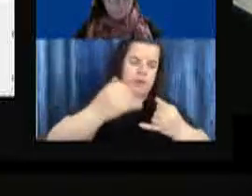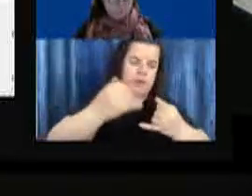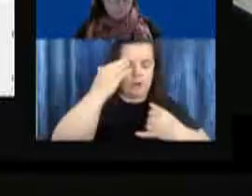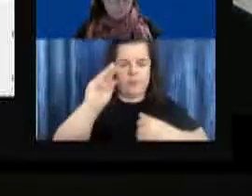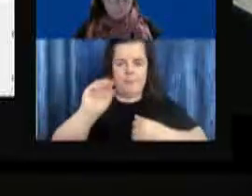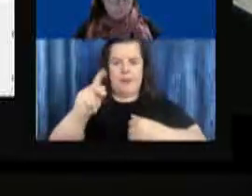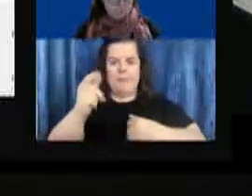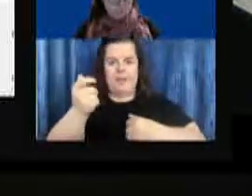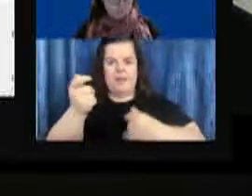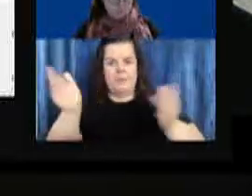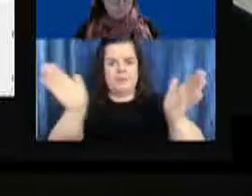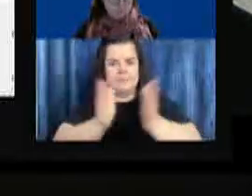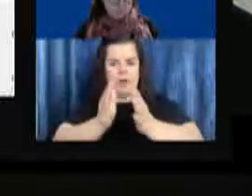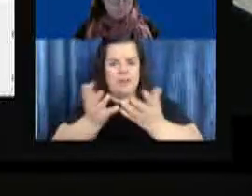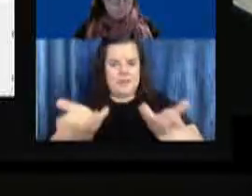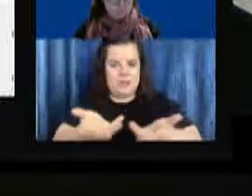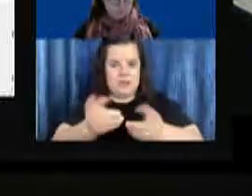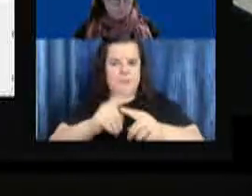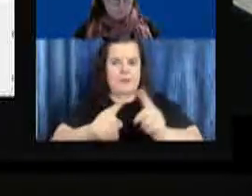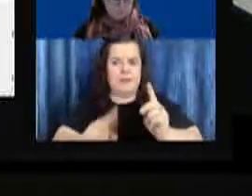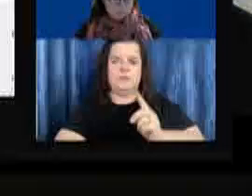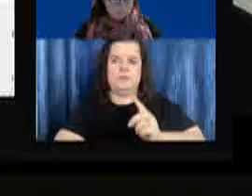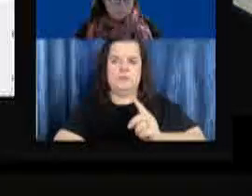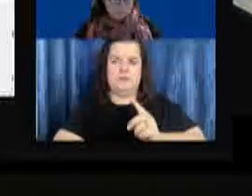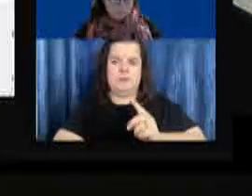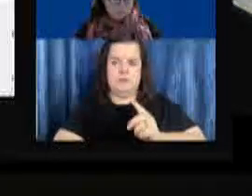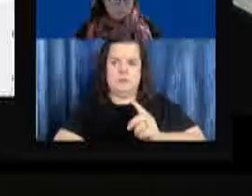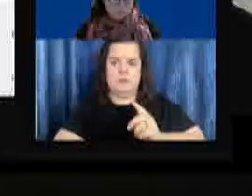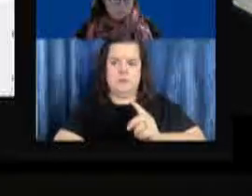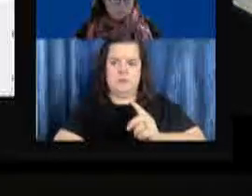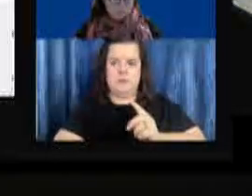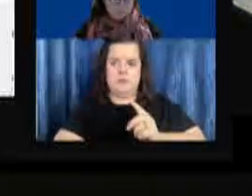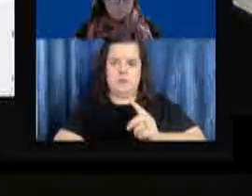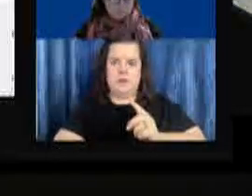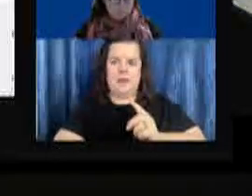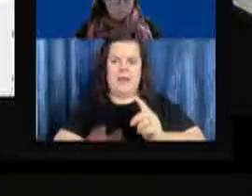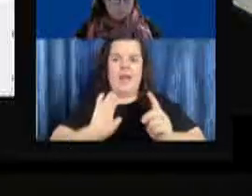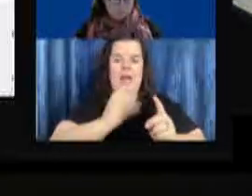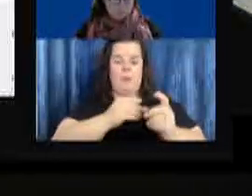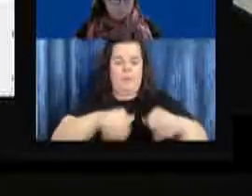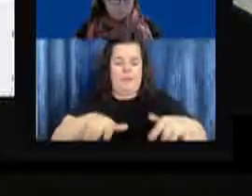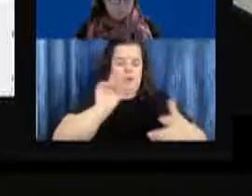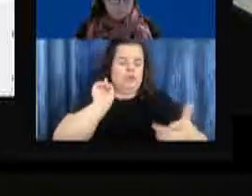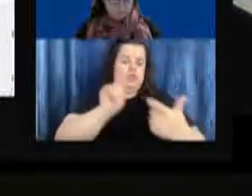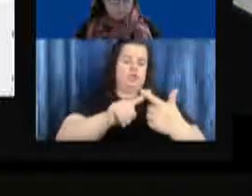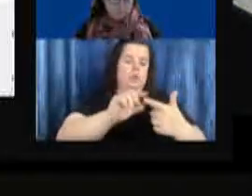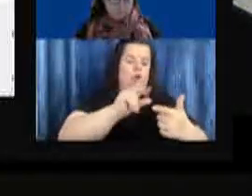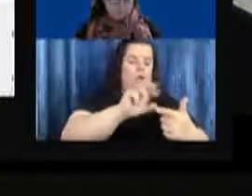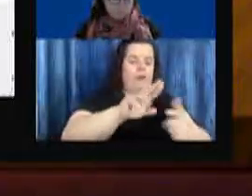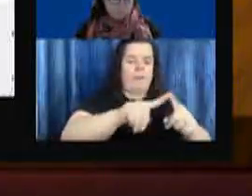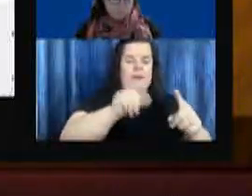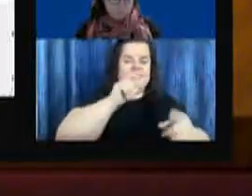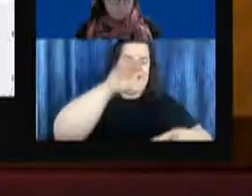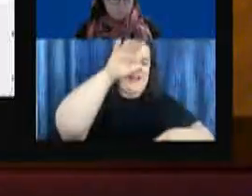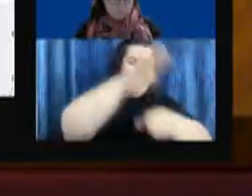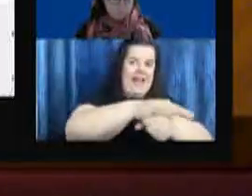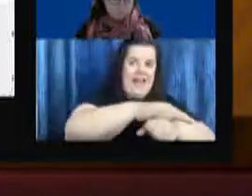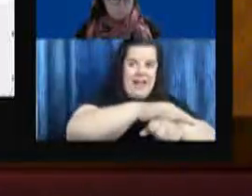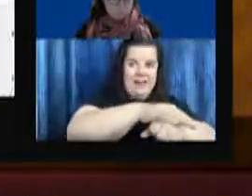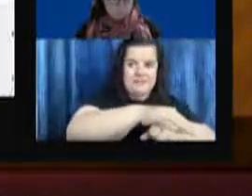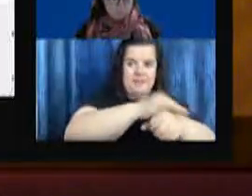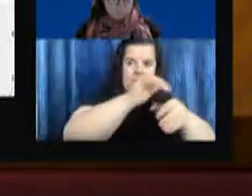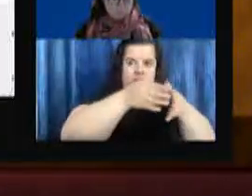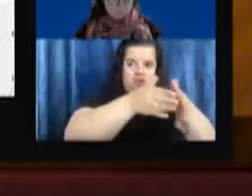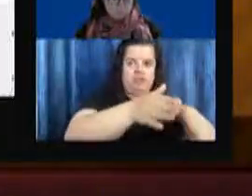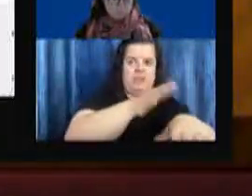bit small here, but our parcel boundary goes up to Overstreet, but it will not be on Overstreet.